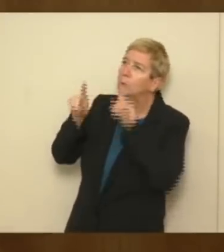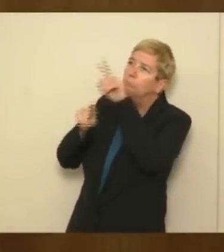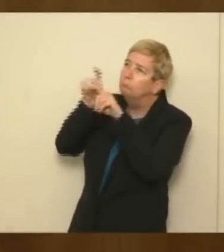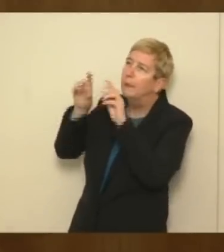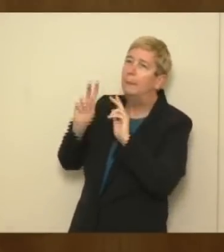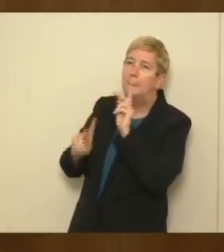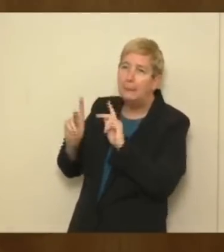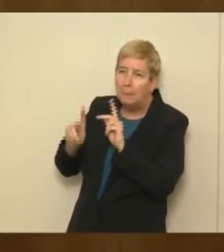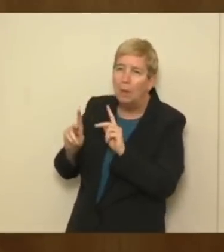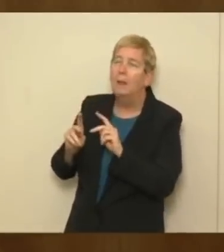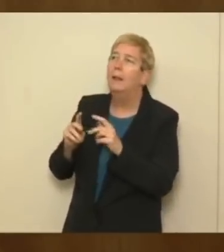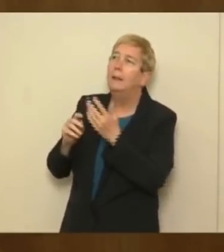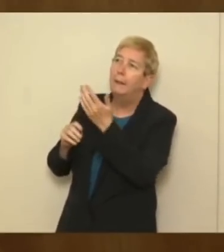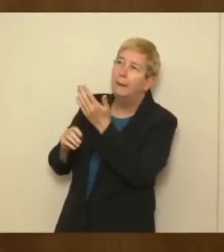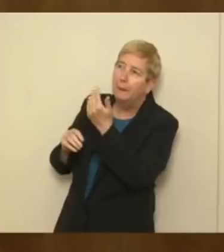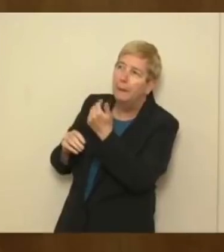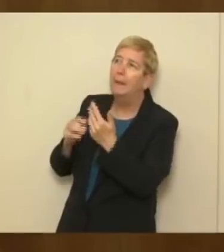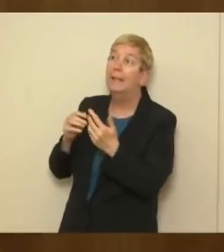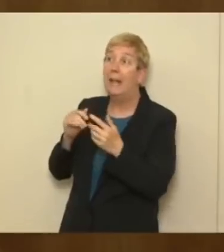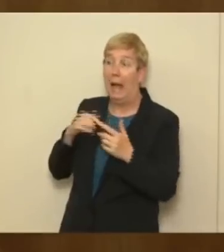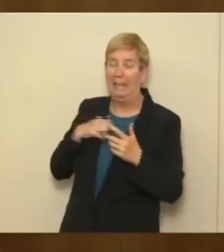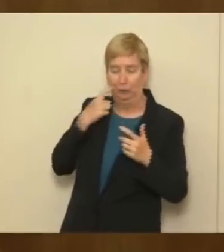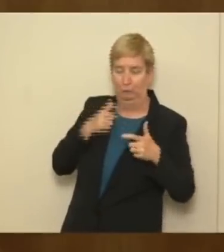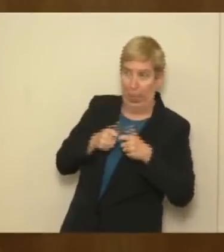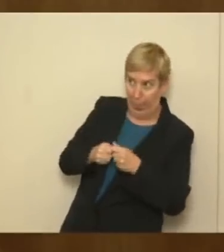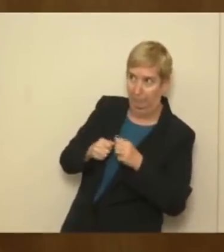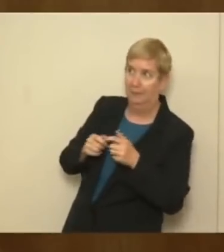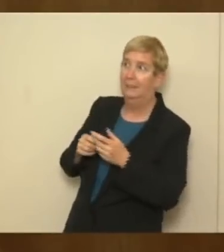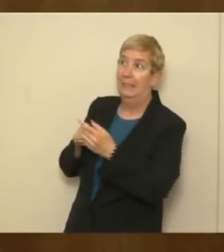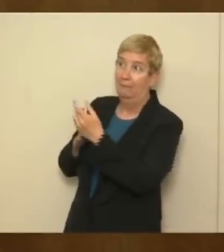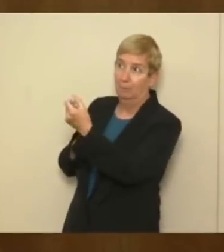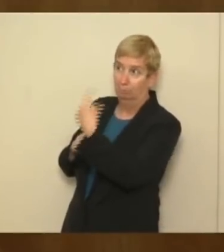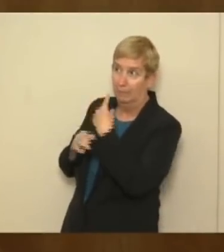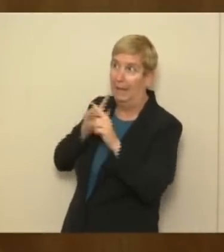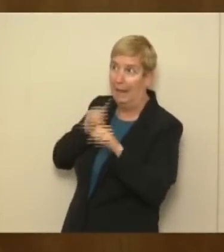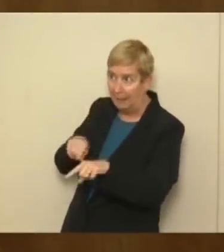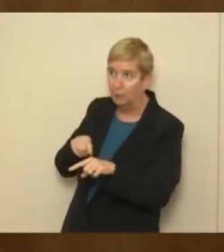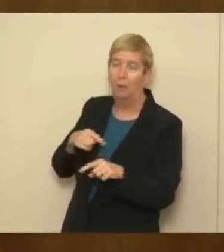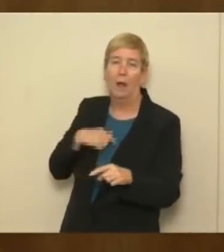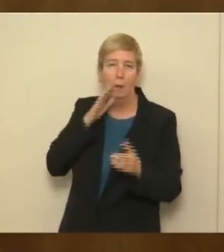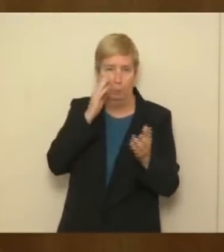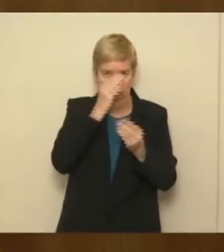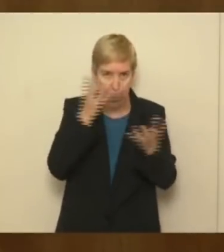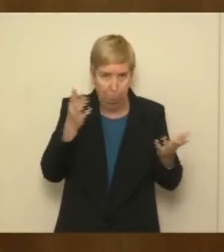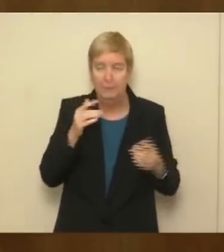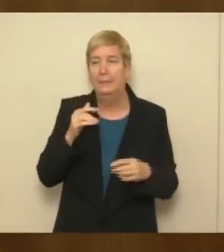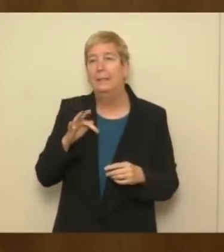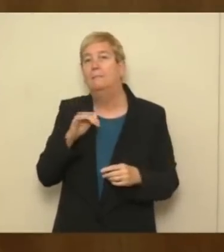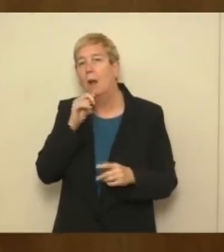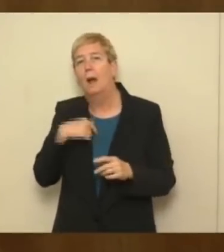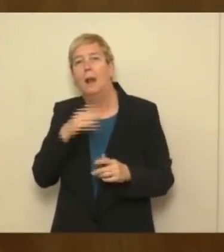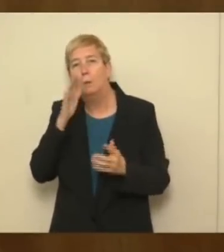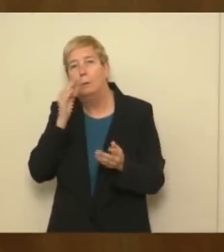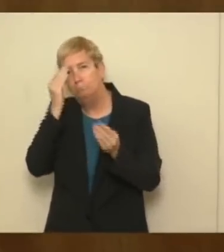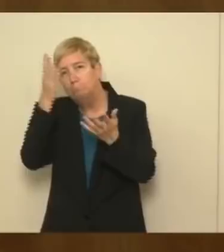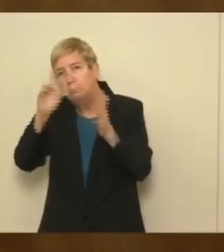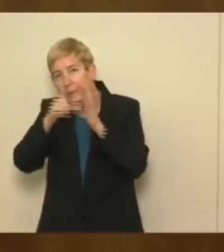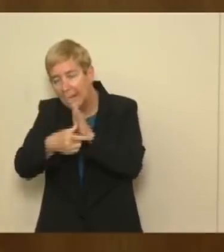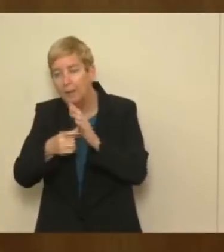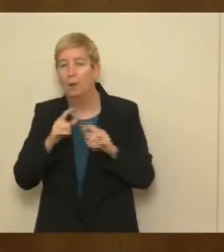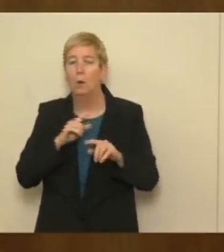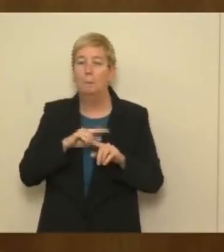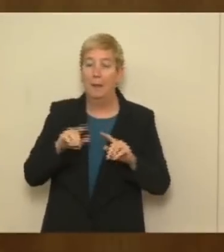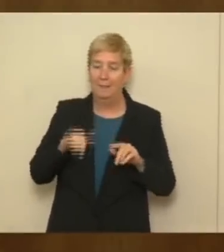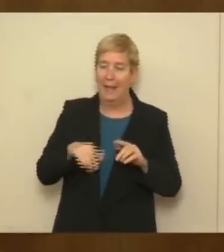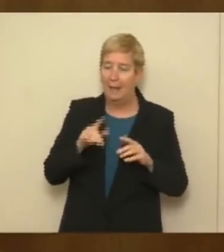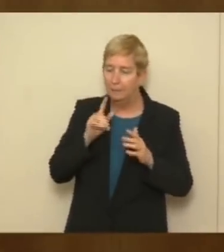did. If I get an answer before we're done, I'll come back. If not, we'll look at that more. I know when they do the contact tracing and they